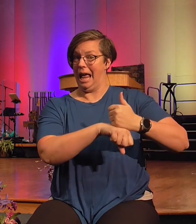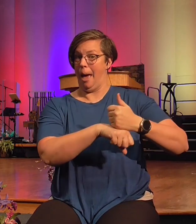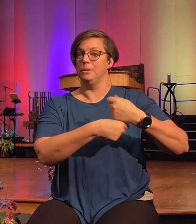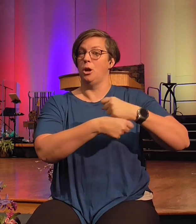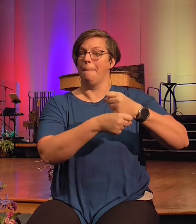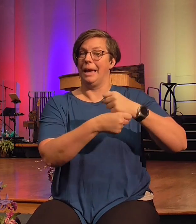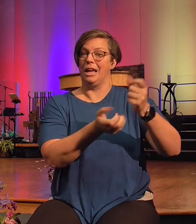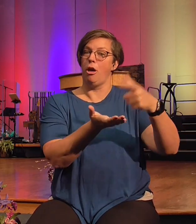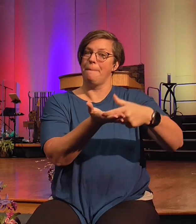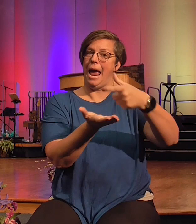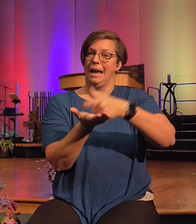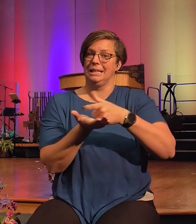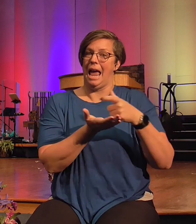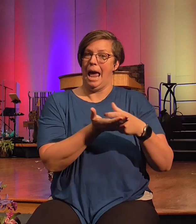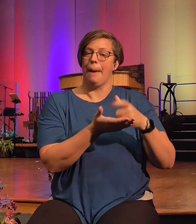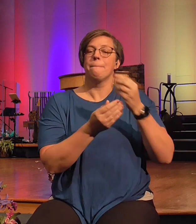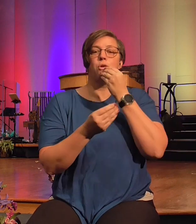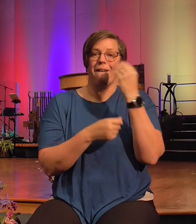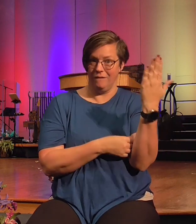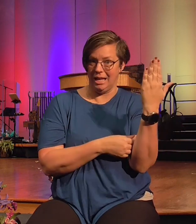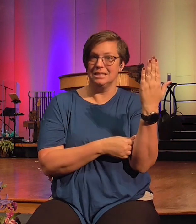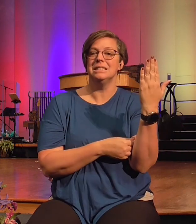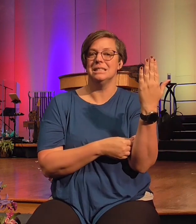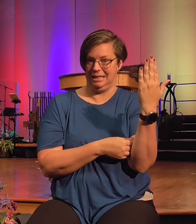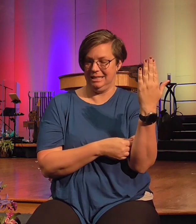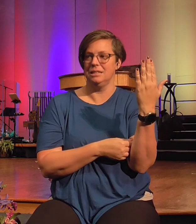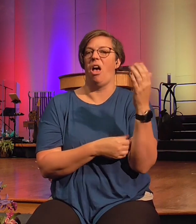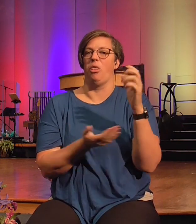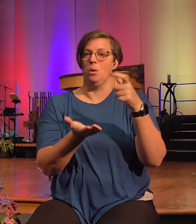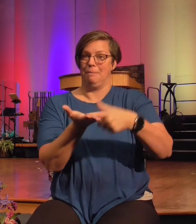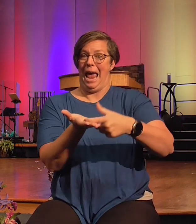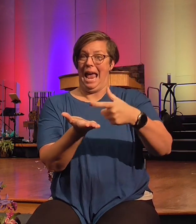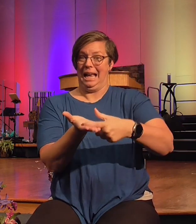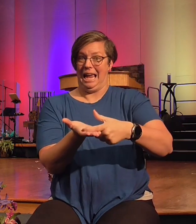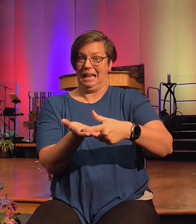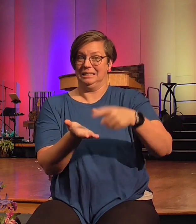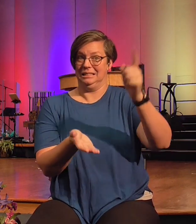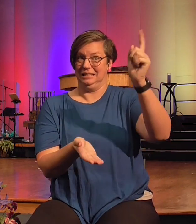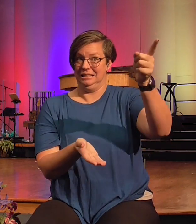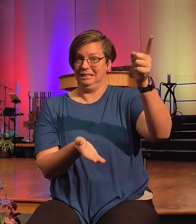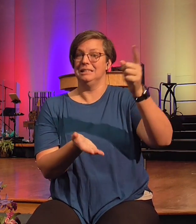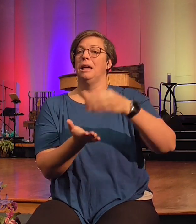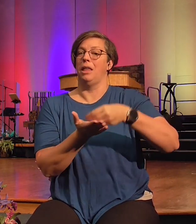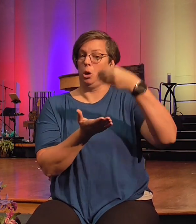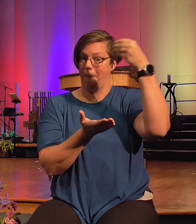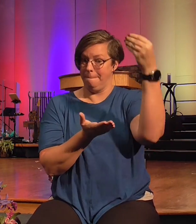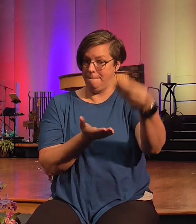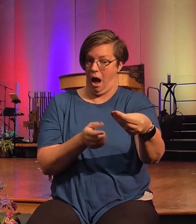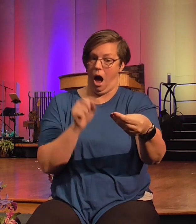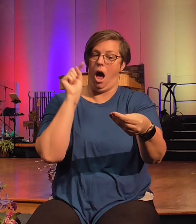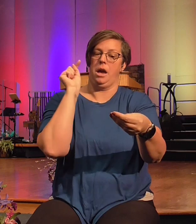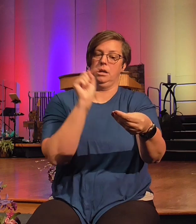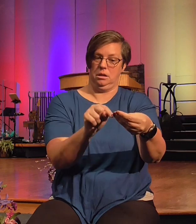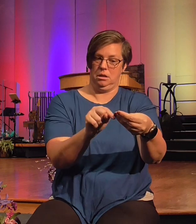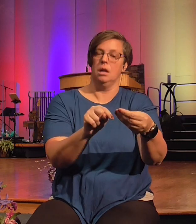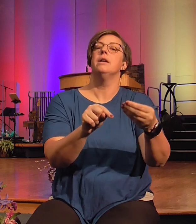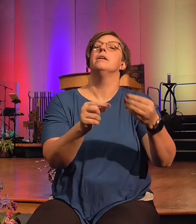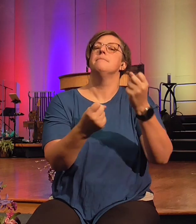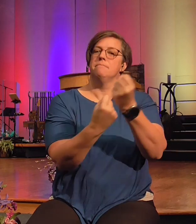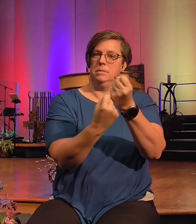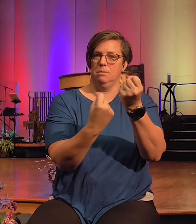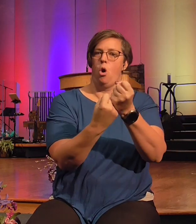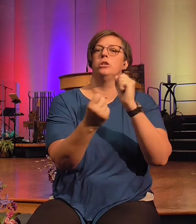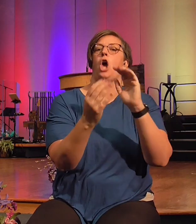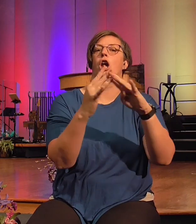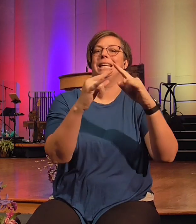a pancake breakfast out there. And those pancakes that you buy benefit specifically our camps. And these